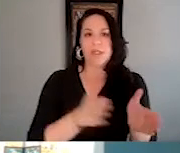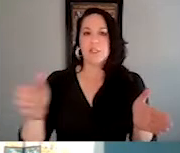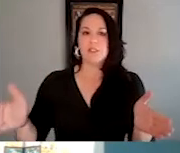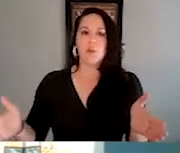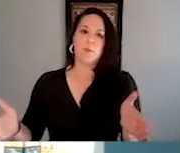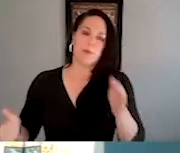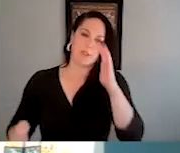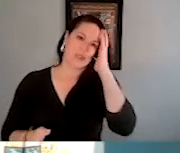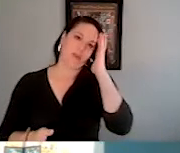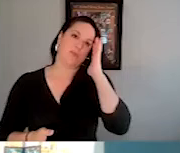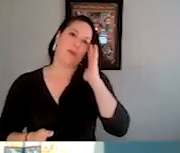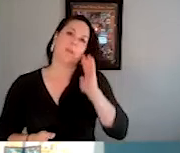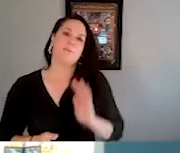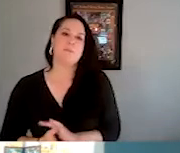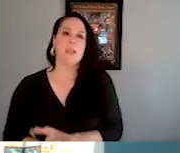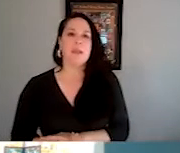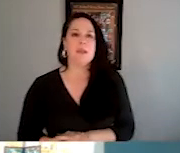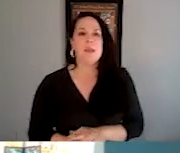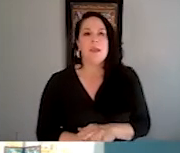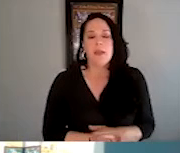from coordination to cooperation and so forth.